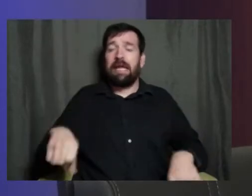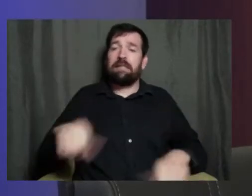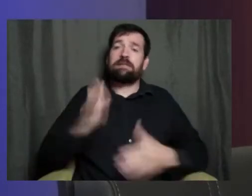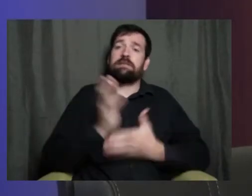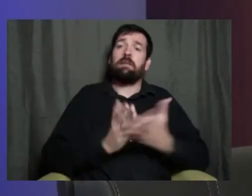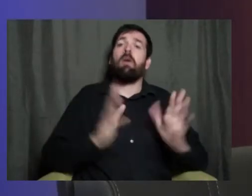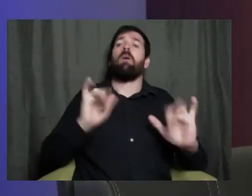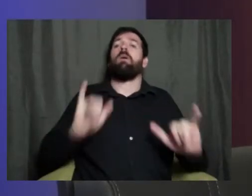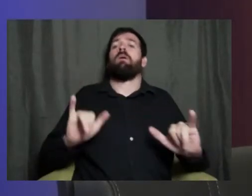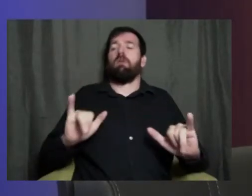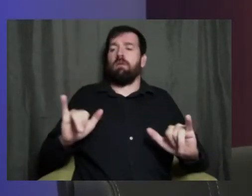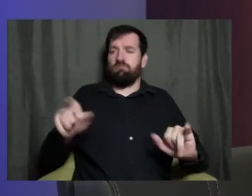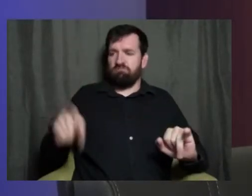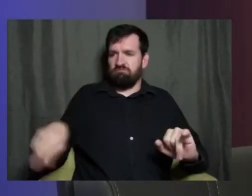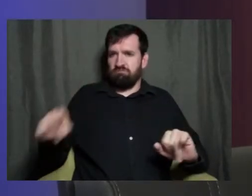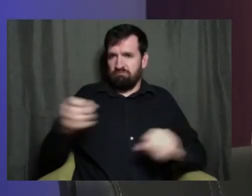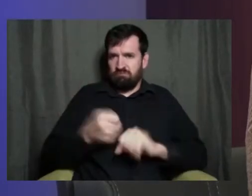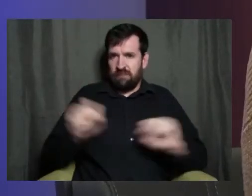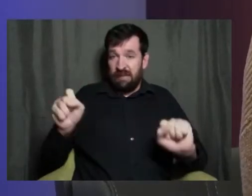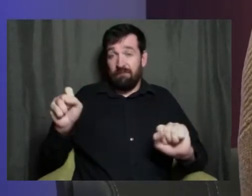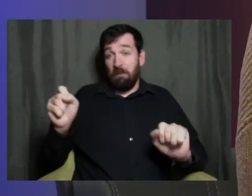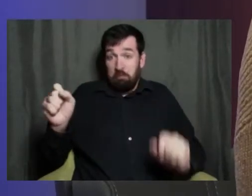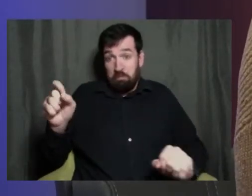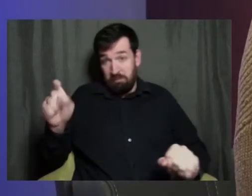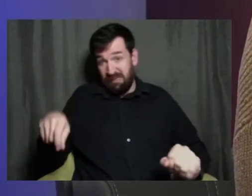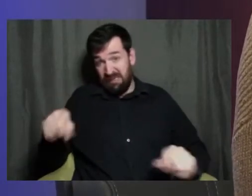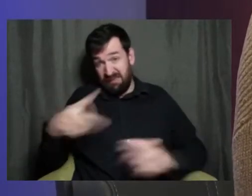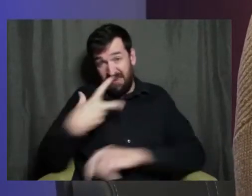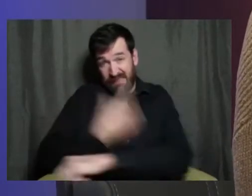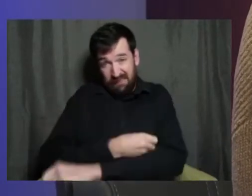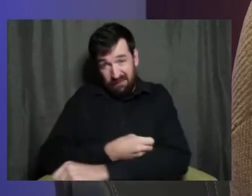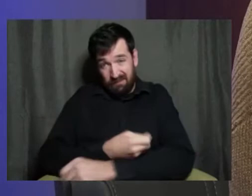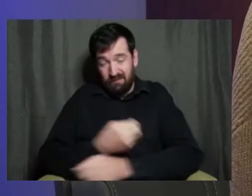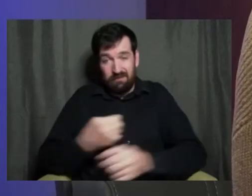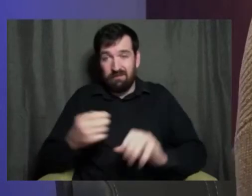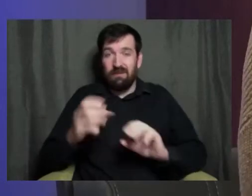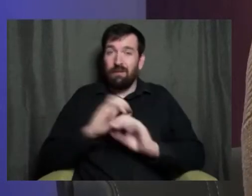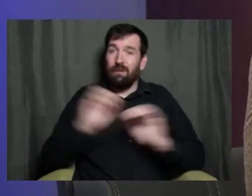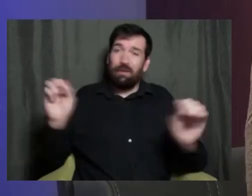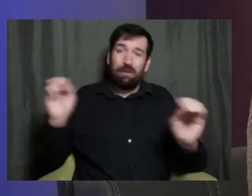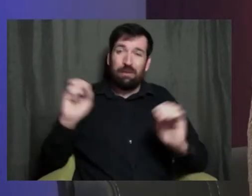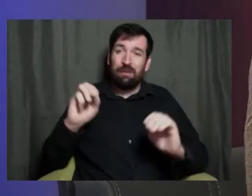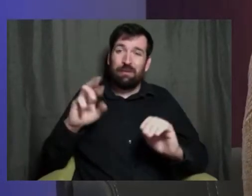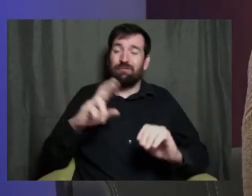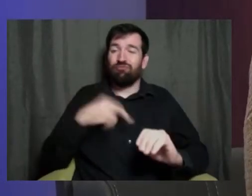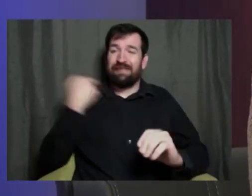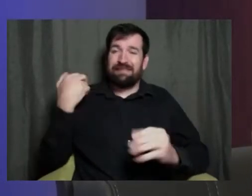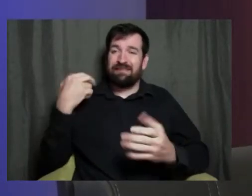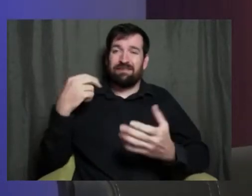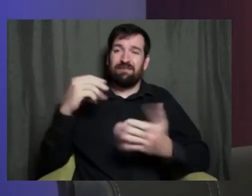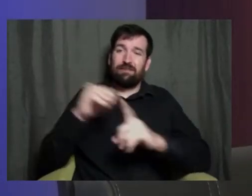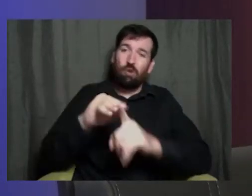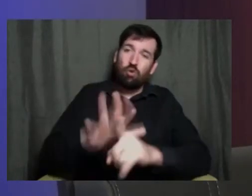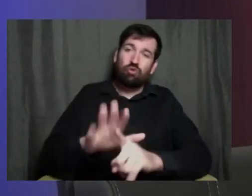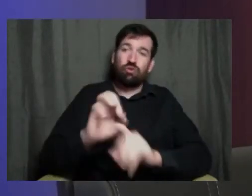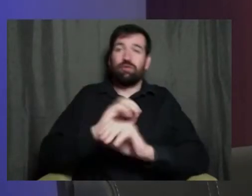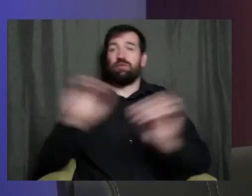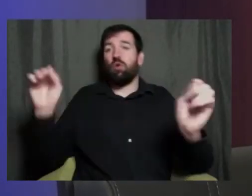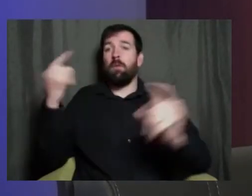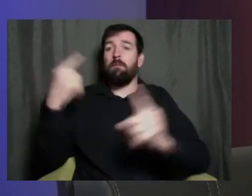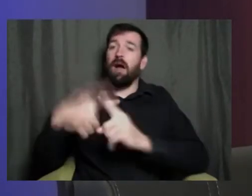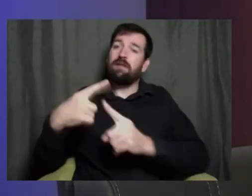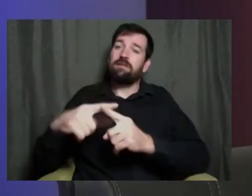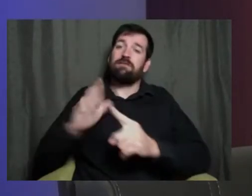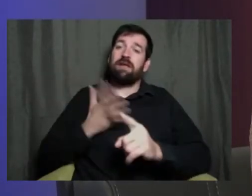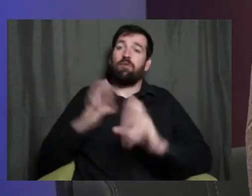they were so safe. Do they really need the vaccine? Because we haven't had any low risk exposures. We haven't had any exposures or positives in our classroom, so maybe we don't